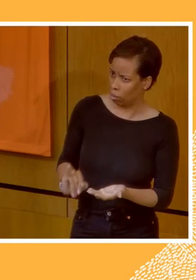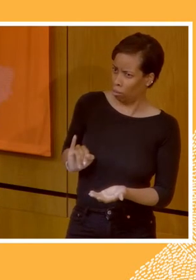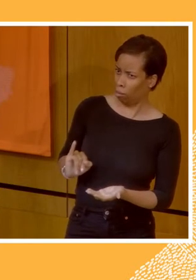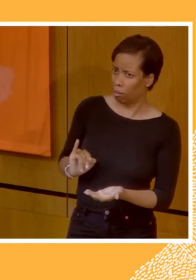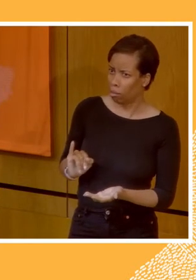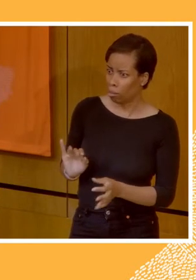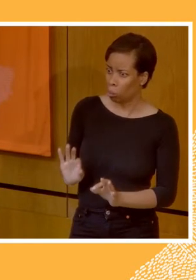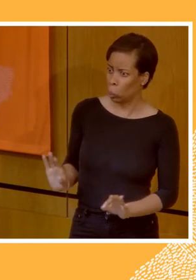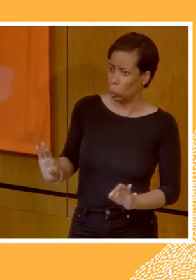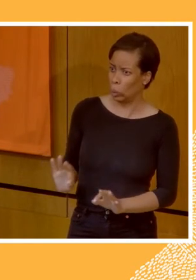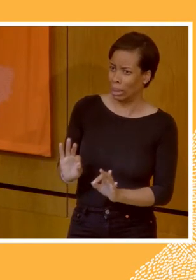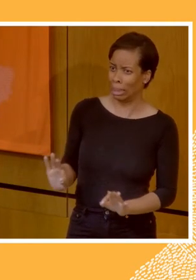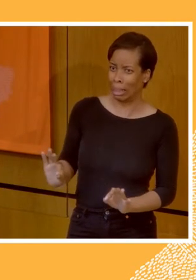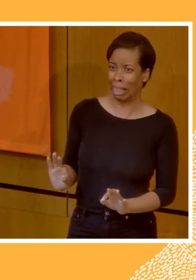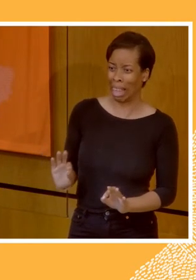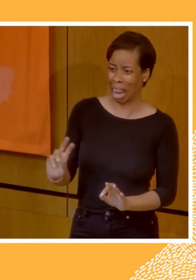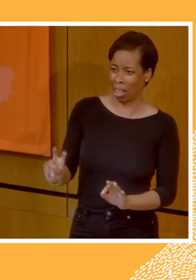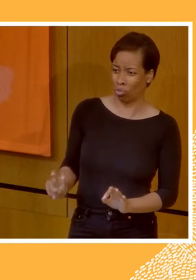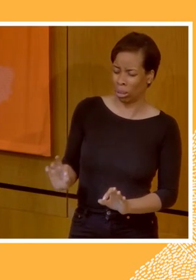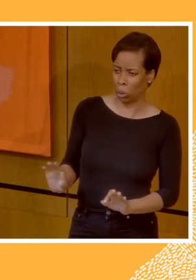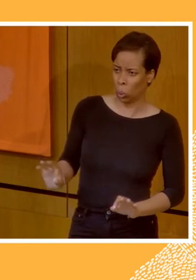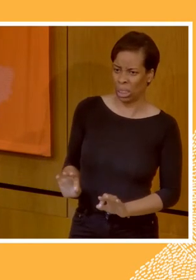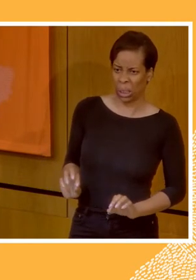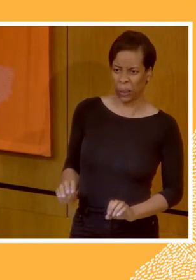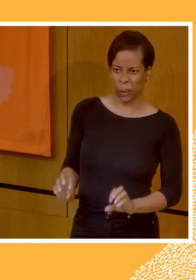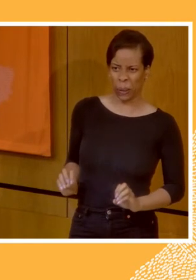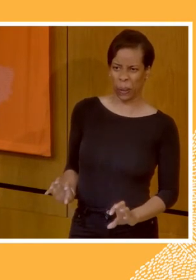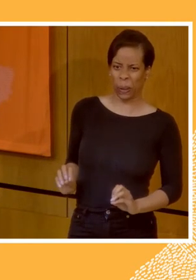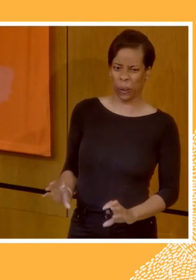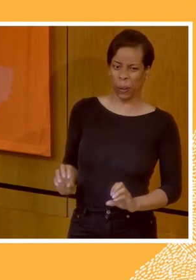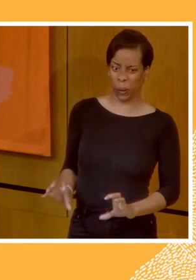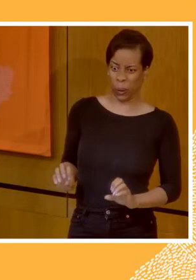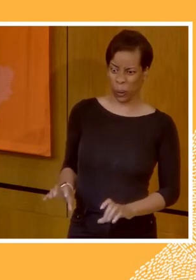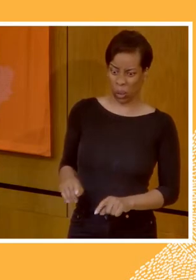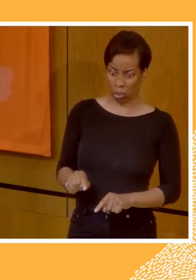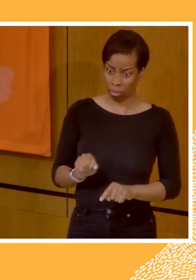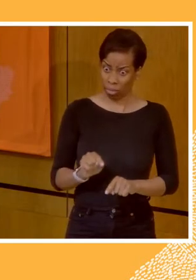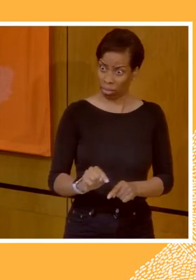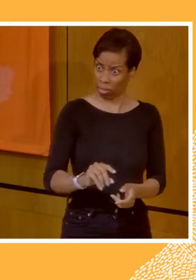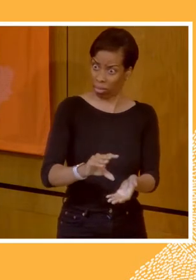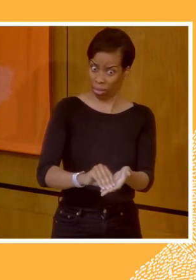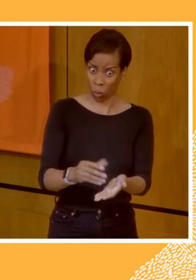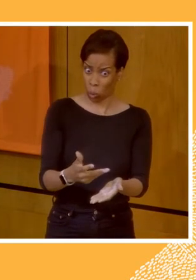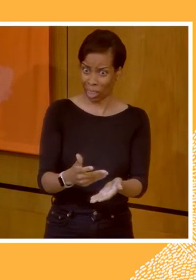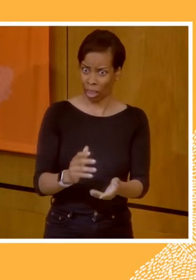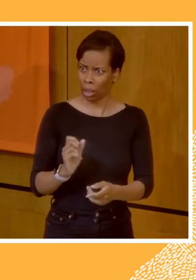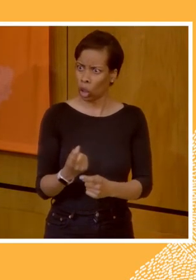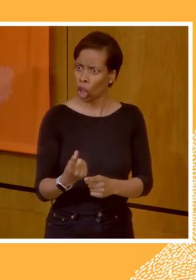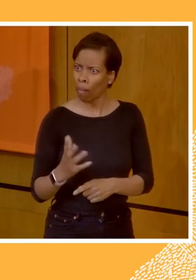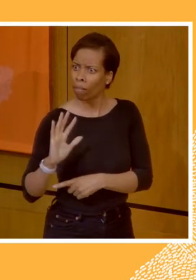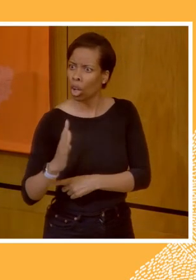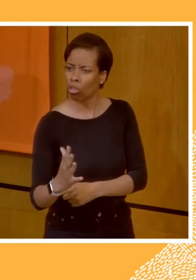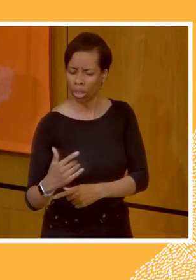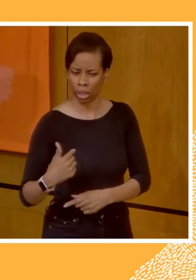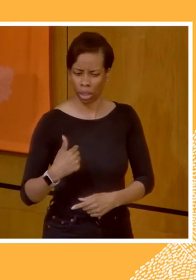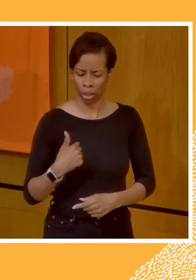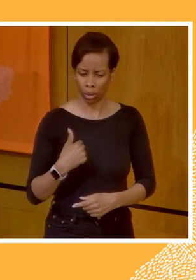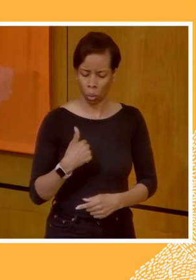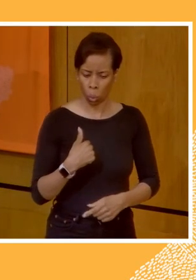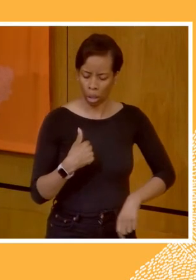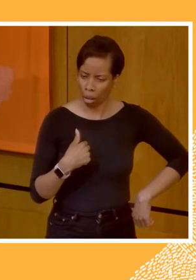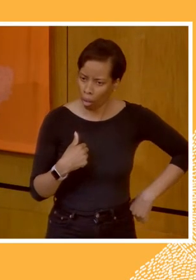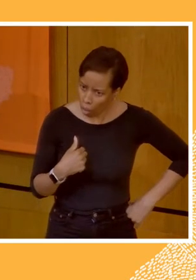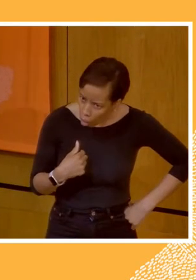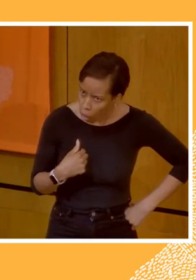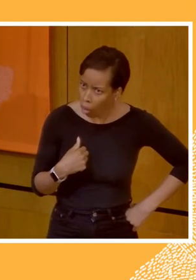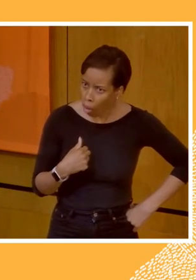a forest, and this is right outside the forest, like pretty much the forest. And this is what we heard. And it really brought alive